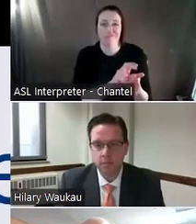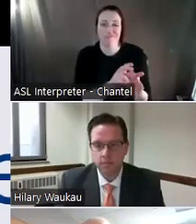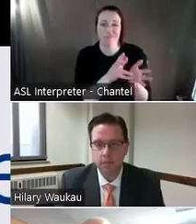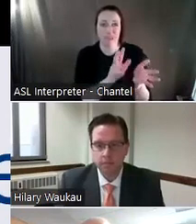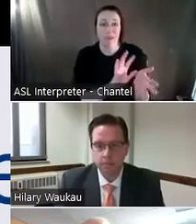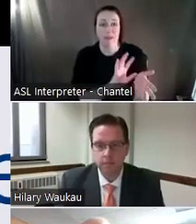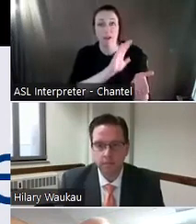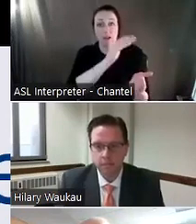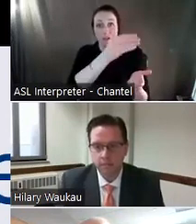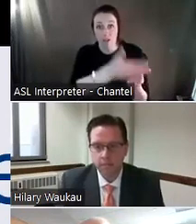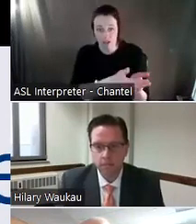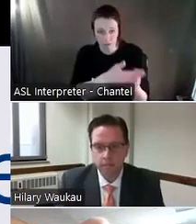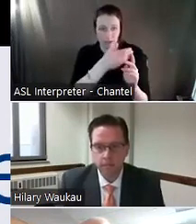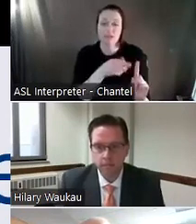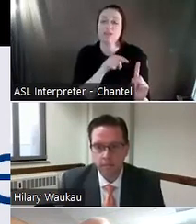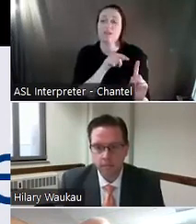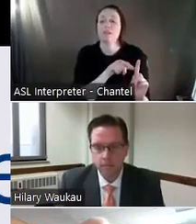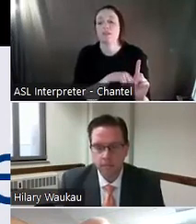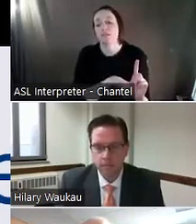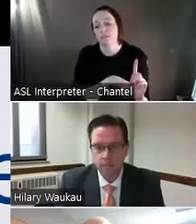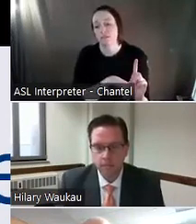governor's budgets that revenue for,